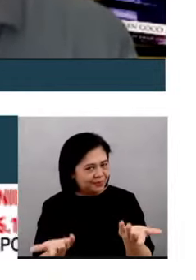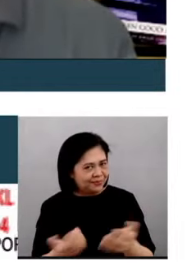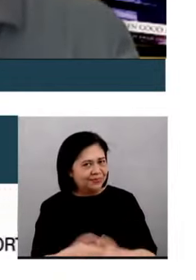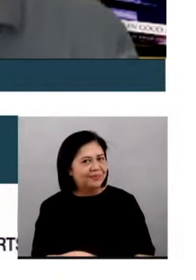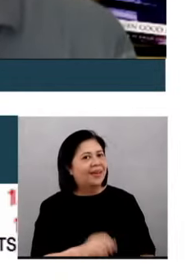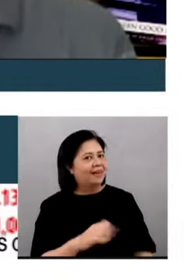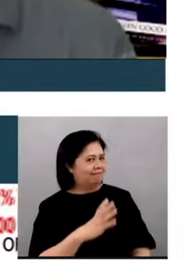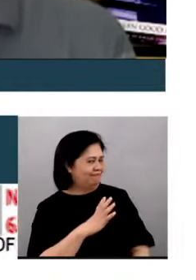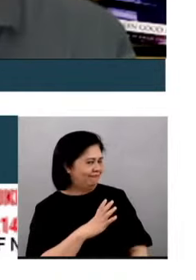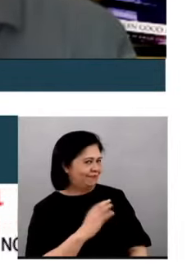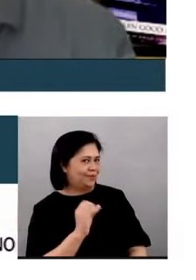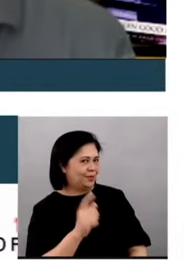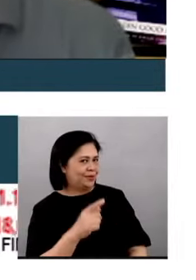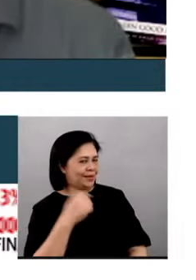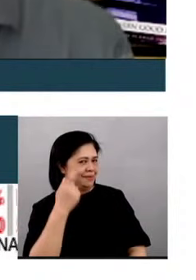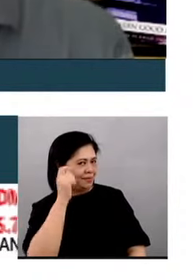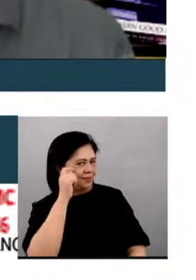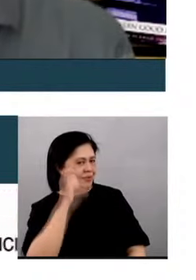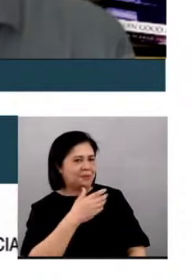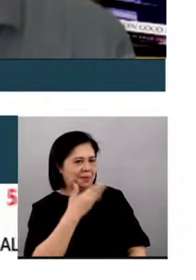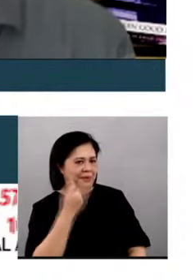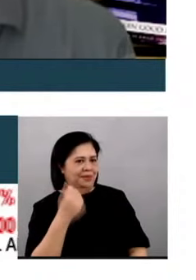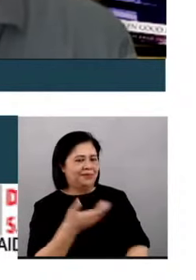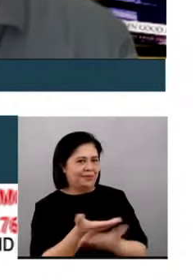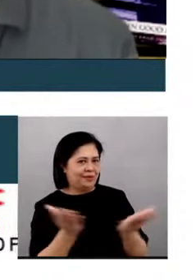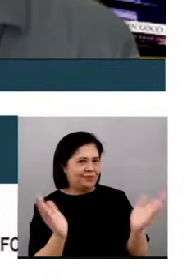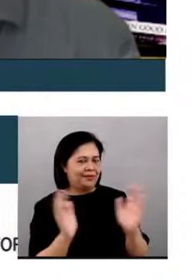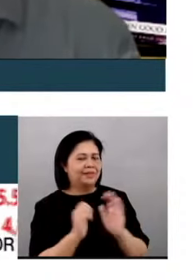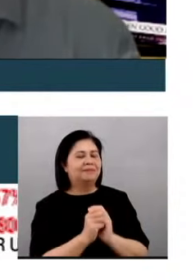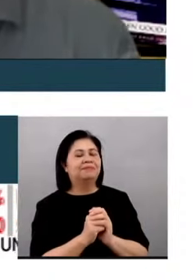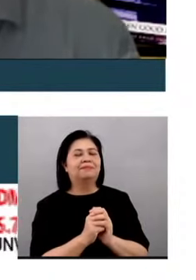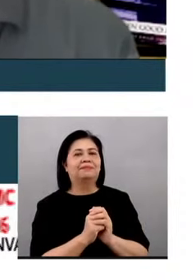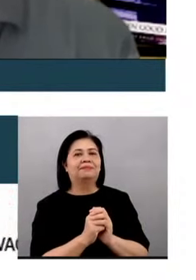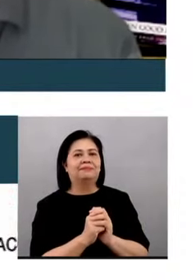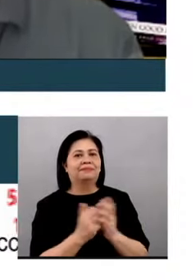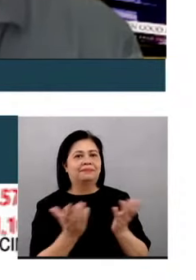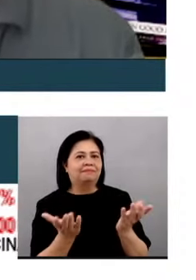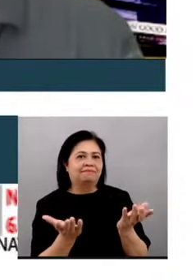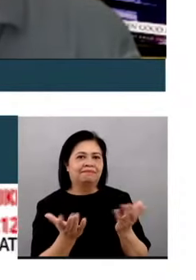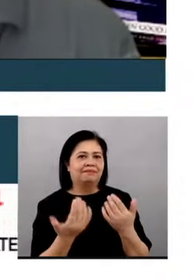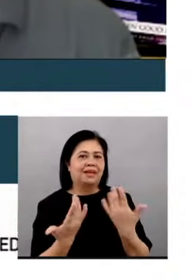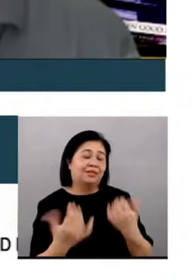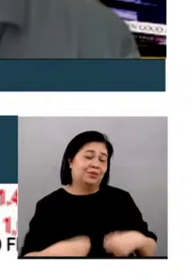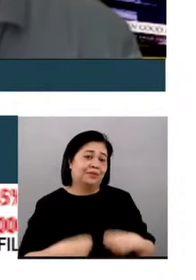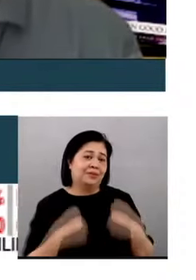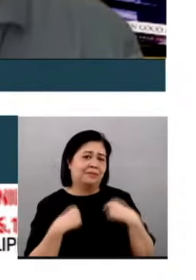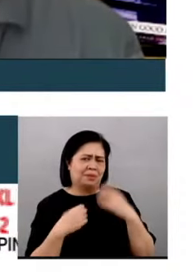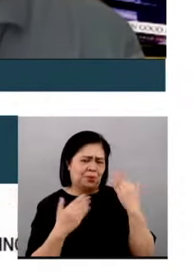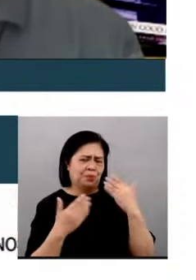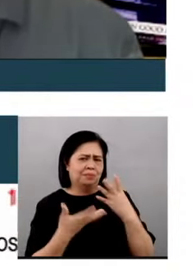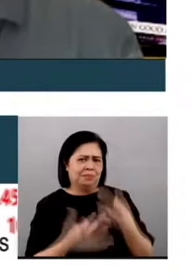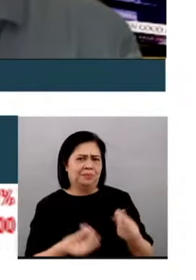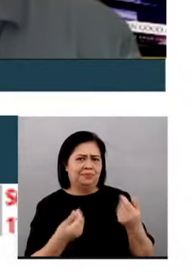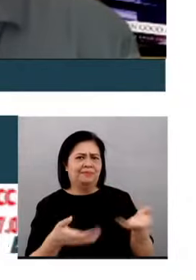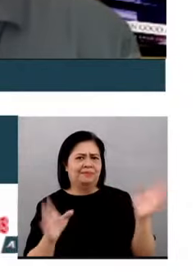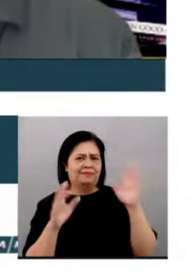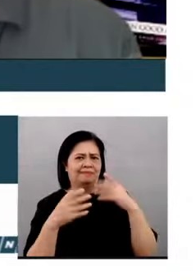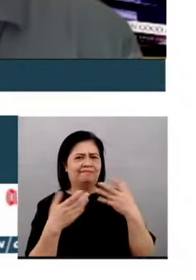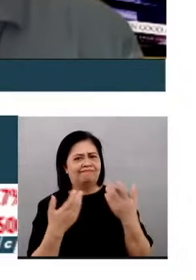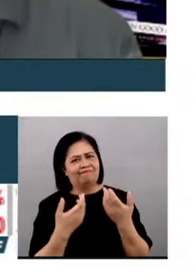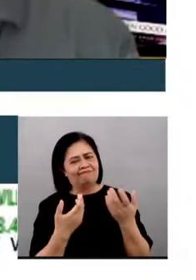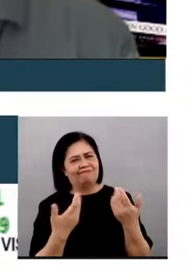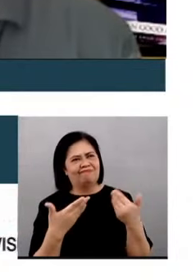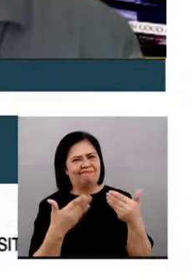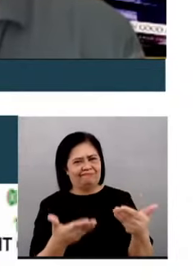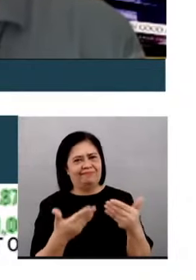okay. It could be better, I think, for all of us. But, surviving. This will end. I know that. So just